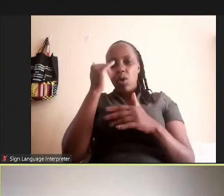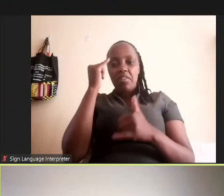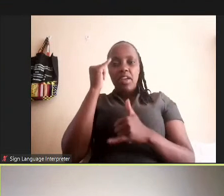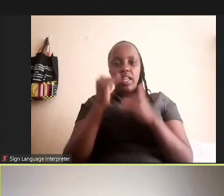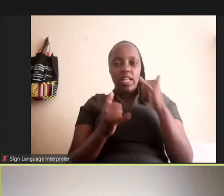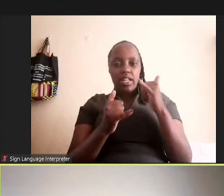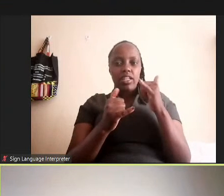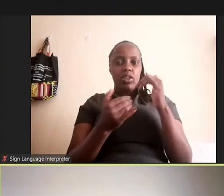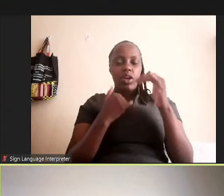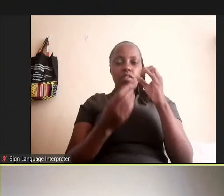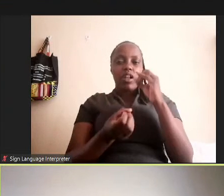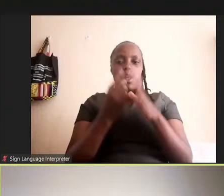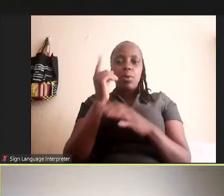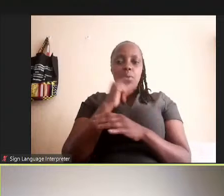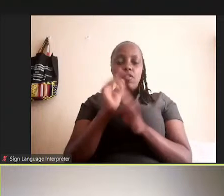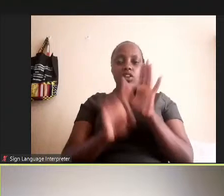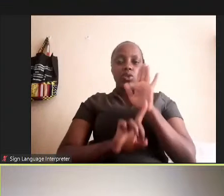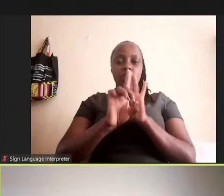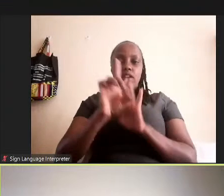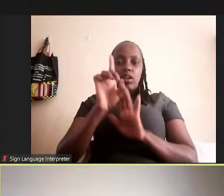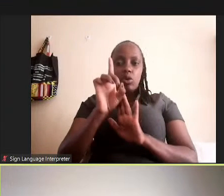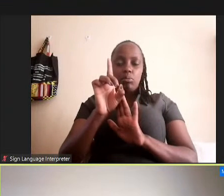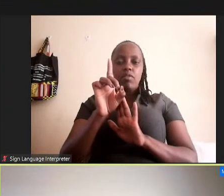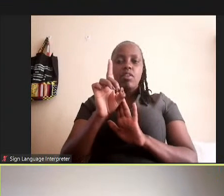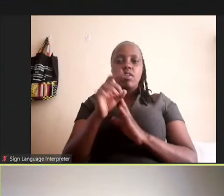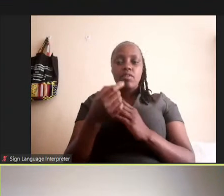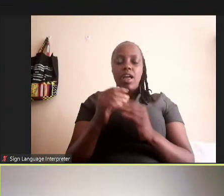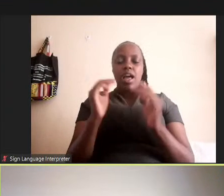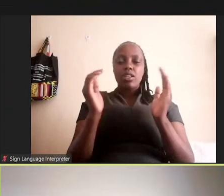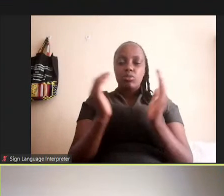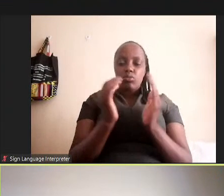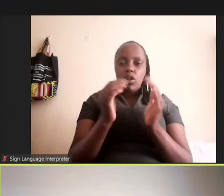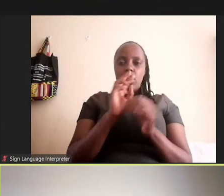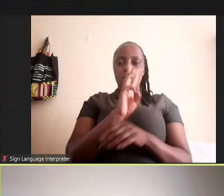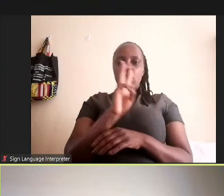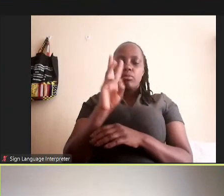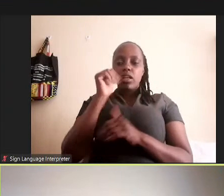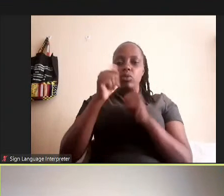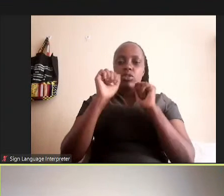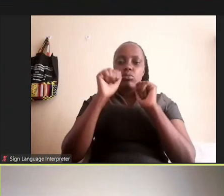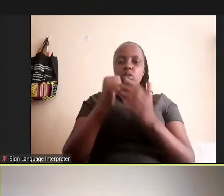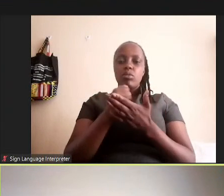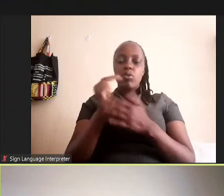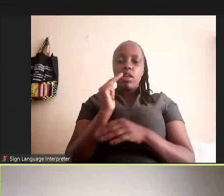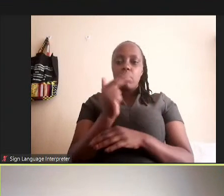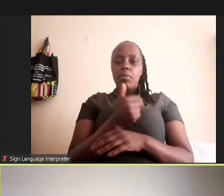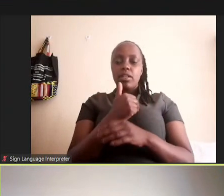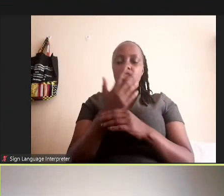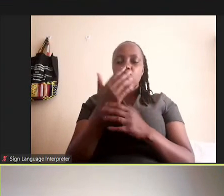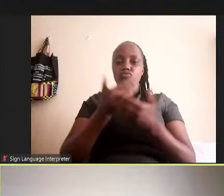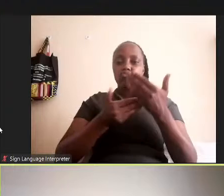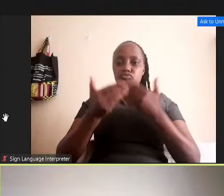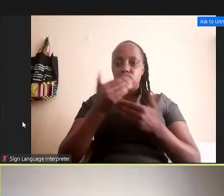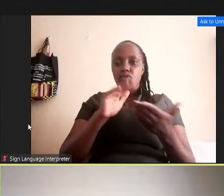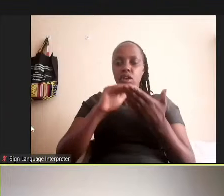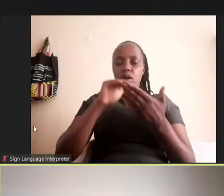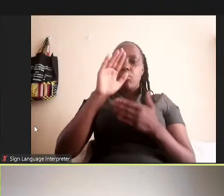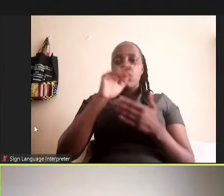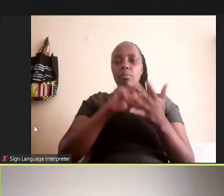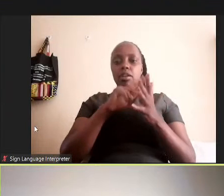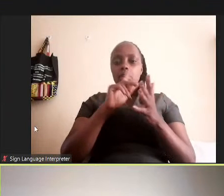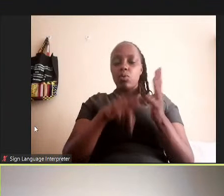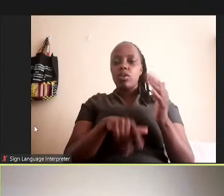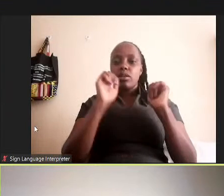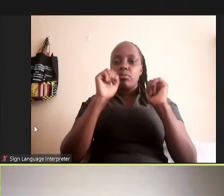need to develop a mini work plan that can help us to be engaged throughout. And that mini plan will also help